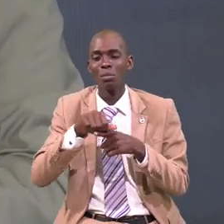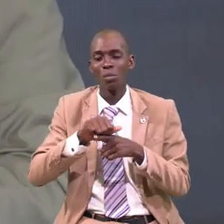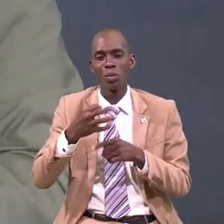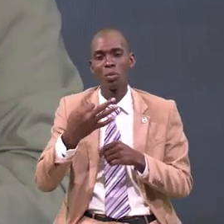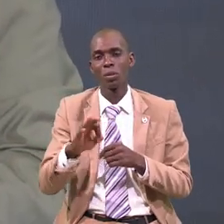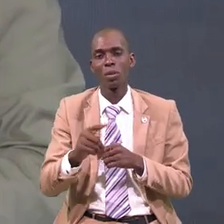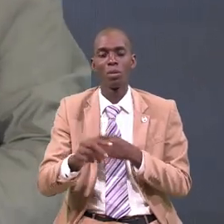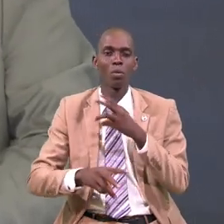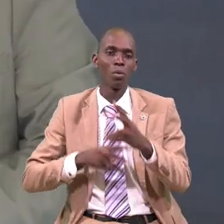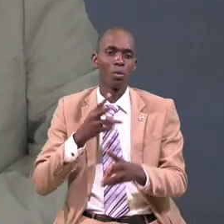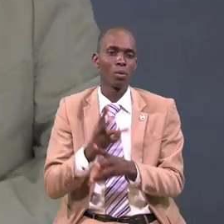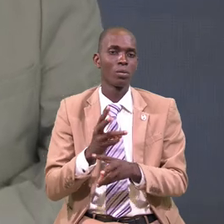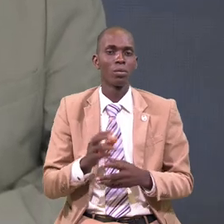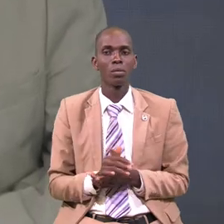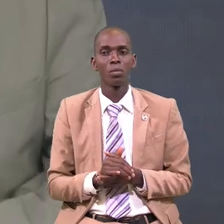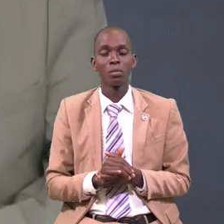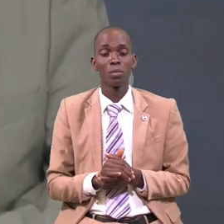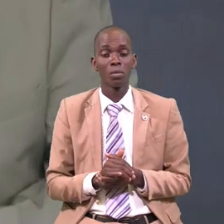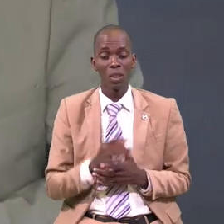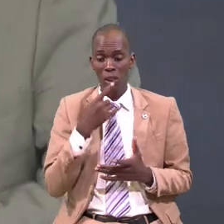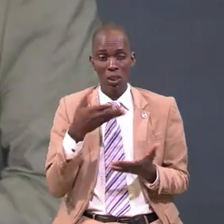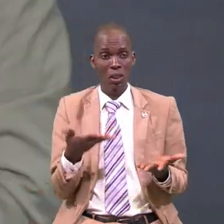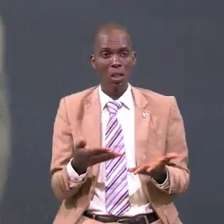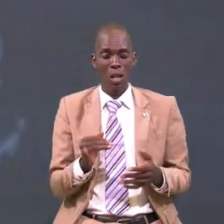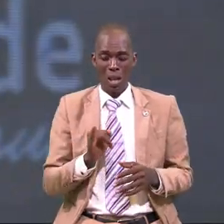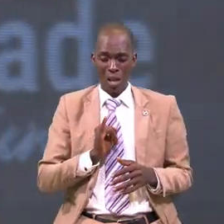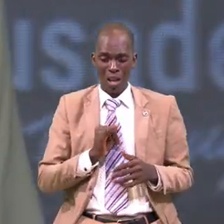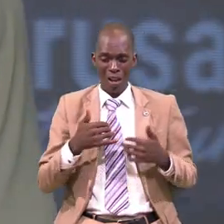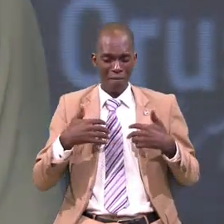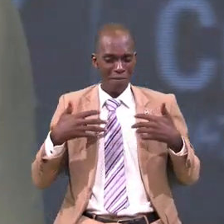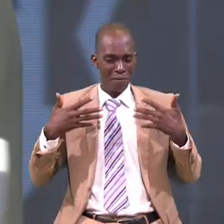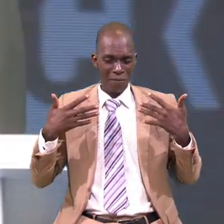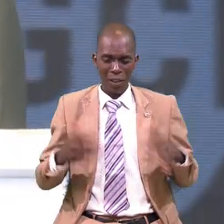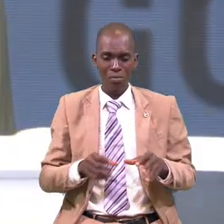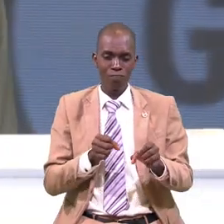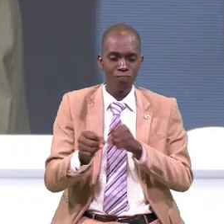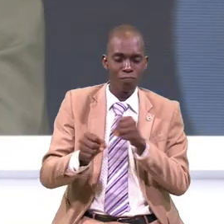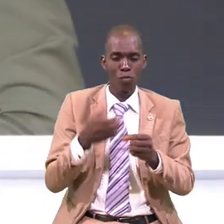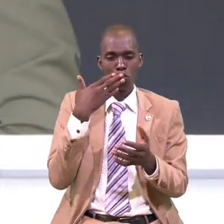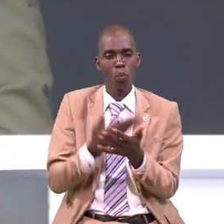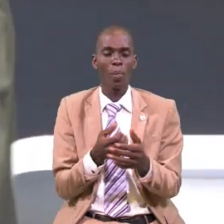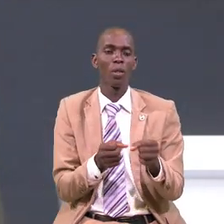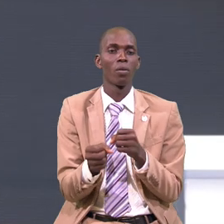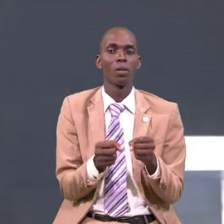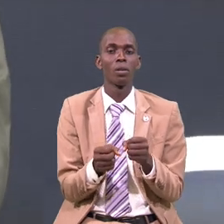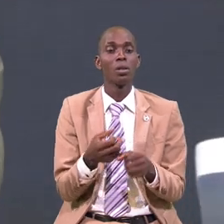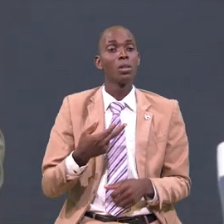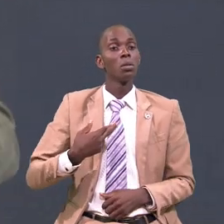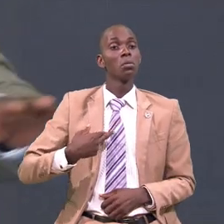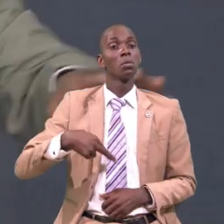I have fought a good fight. Religious Pharisees